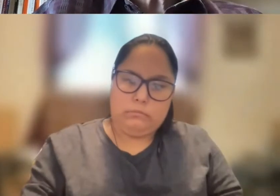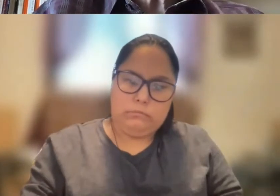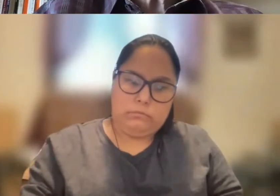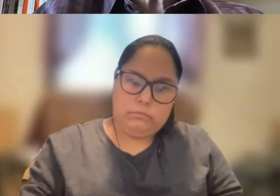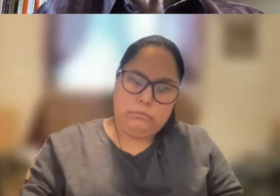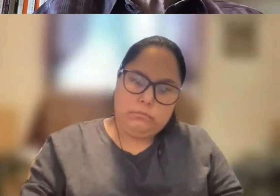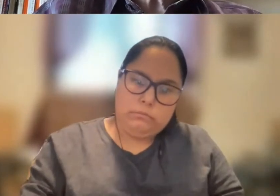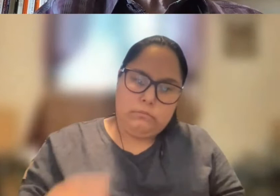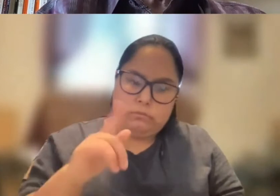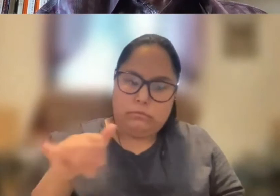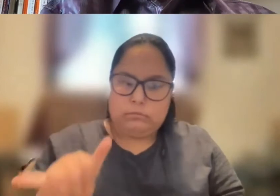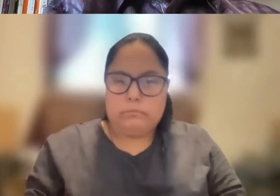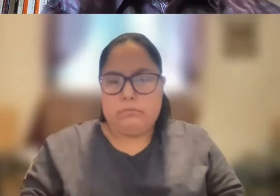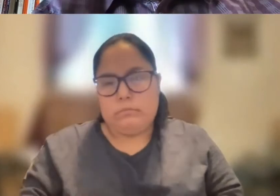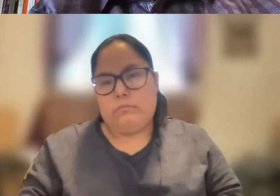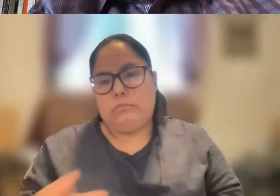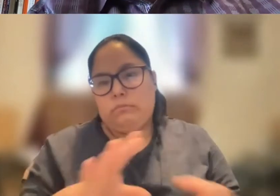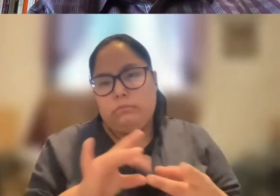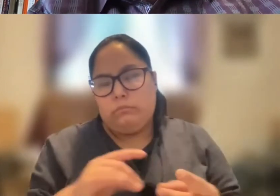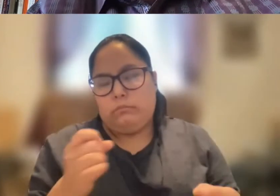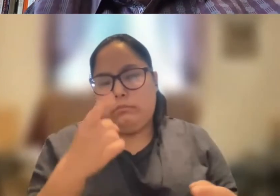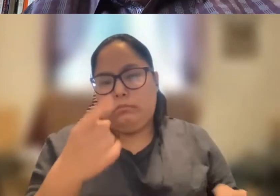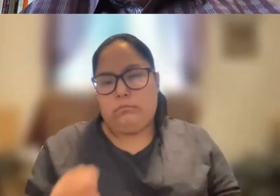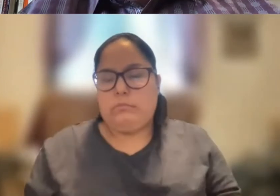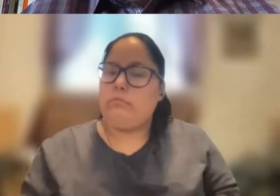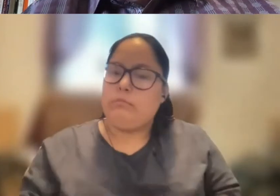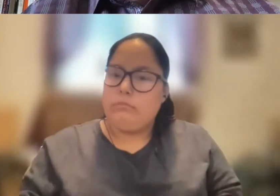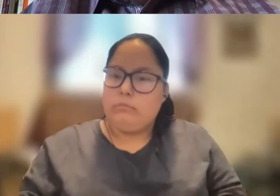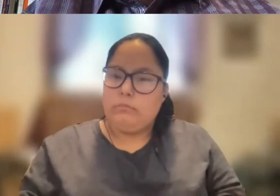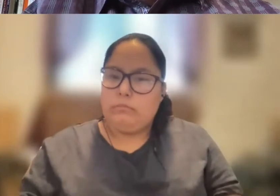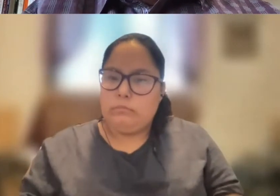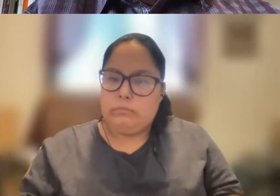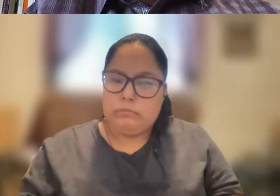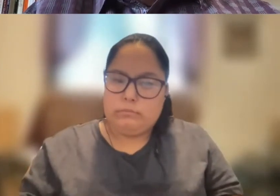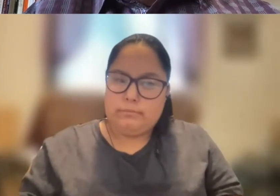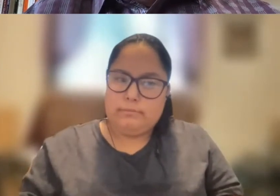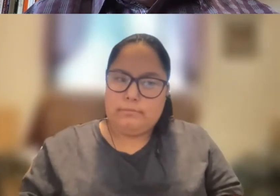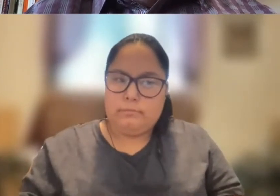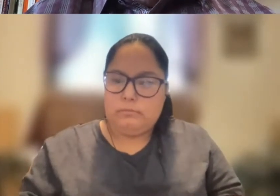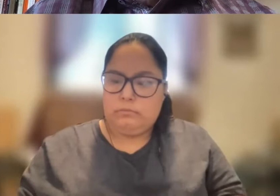I see Larry has a comment or a question. Go ahead, Larry.